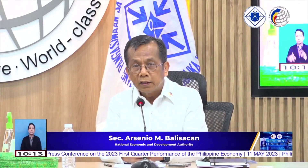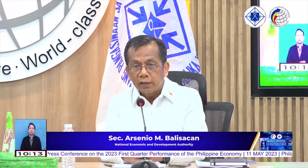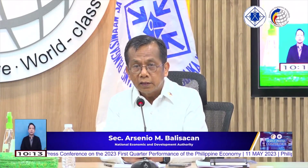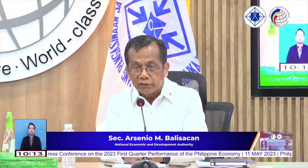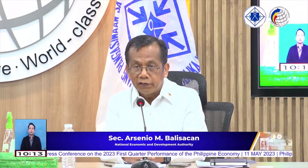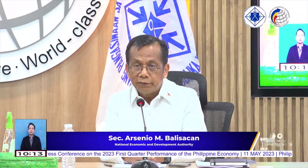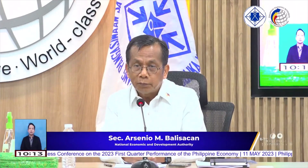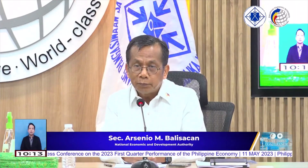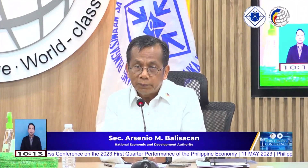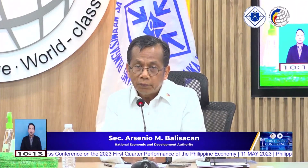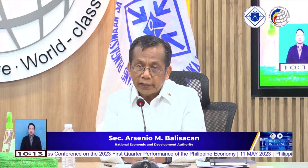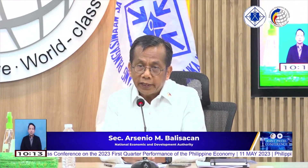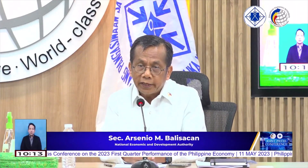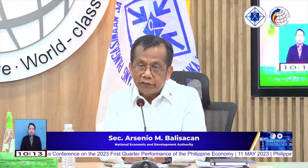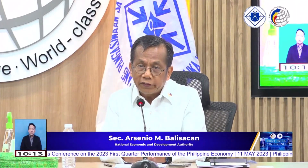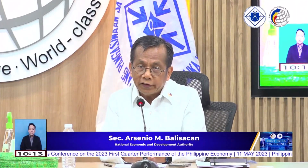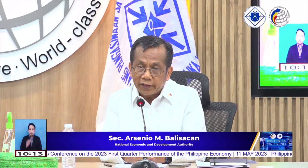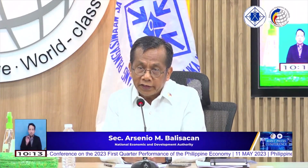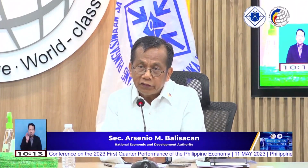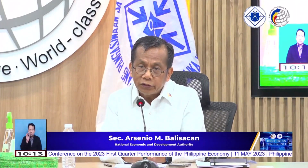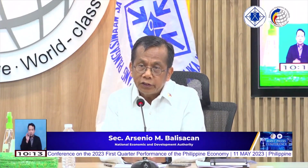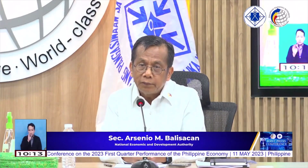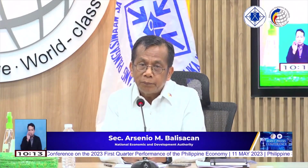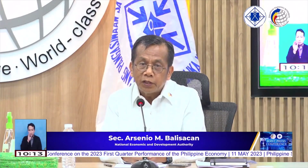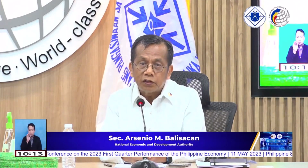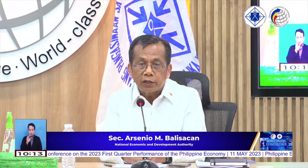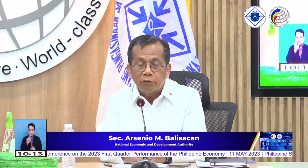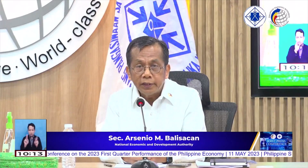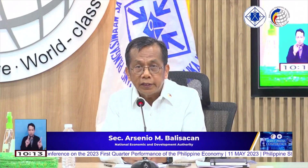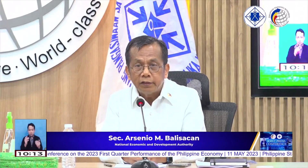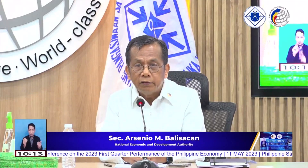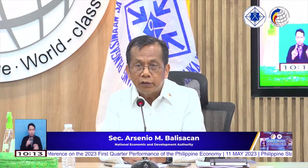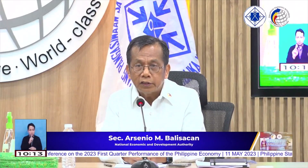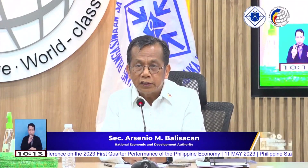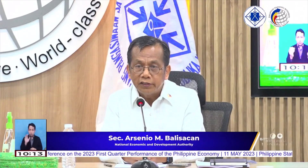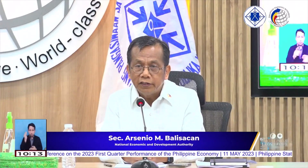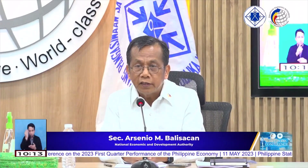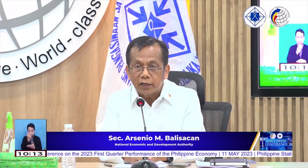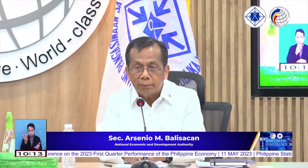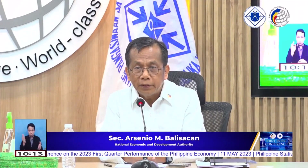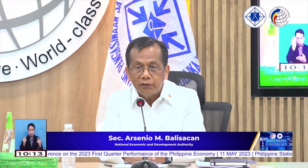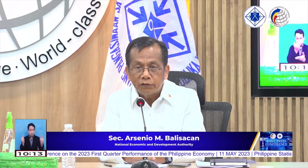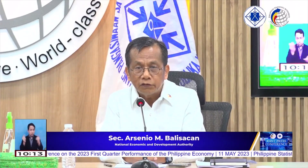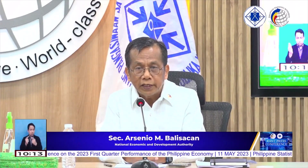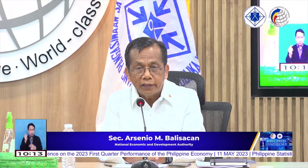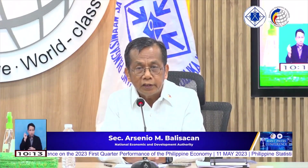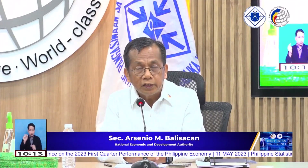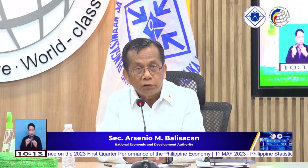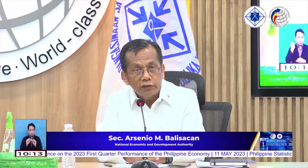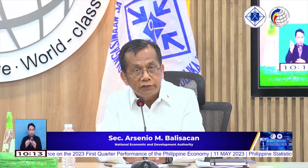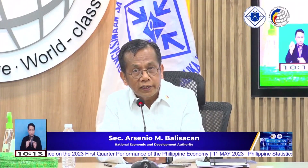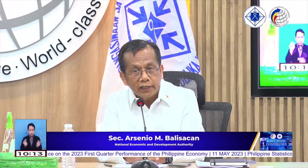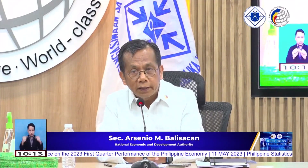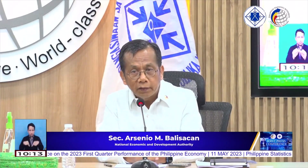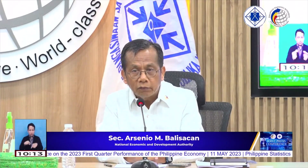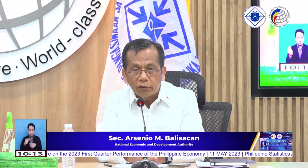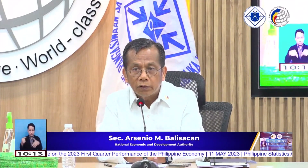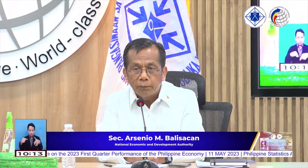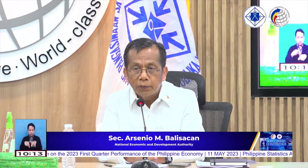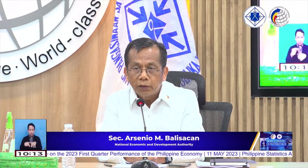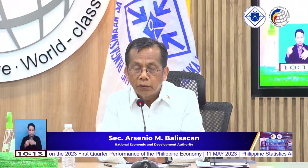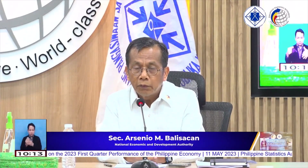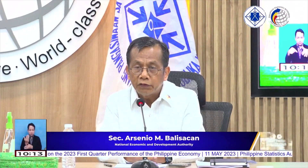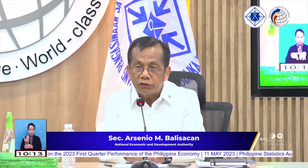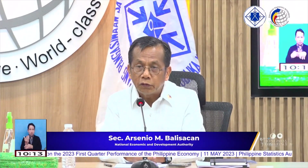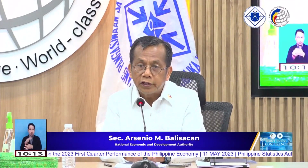2028. The Filipino people can rest assured that we are committed to achieving rapid, sustained, and inclusive economic growth.